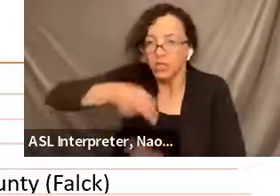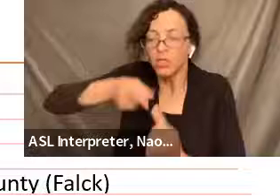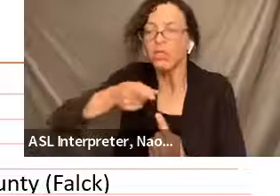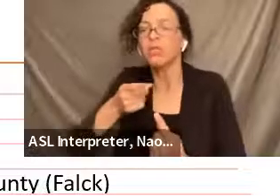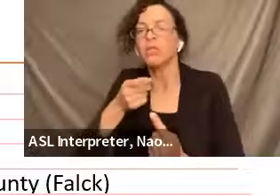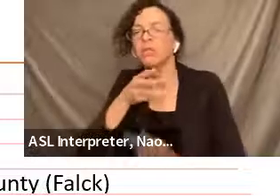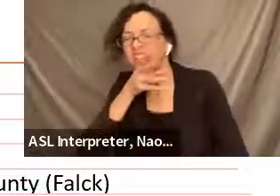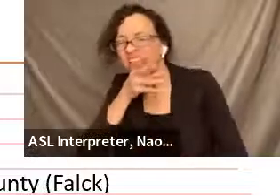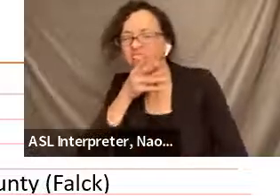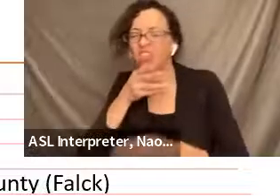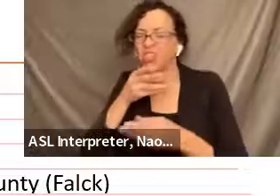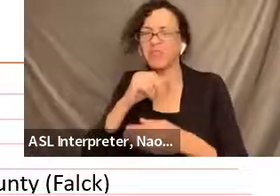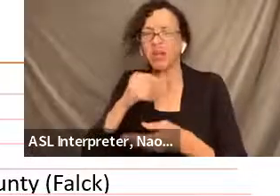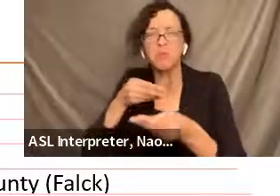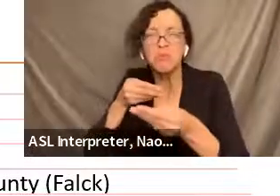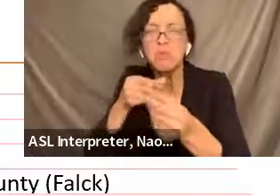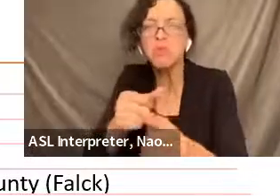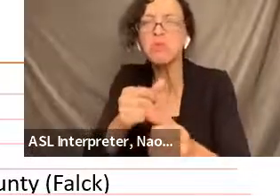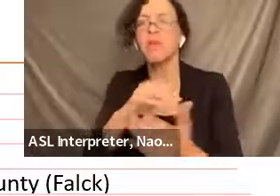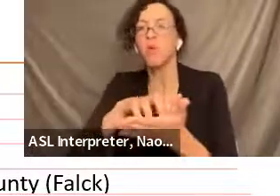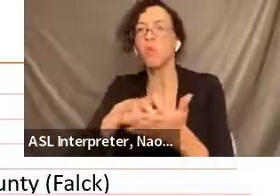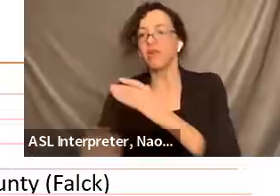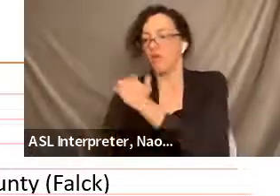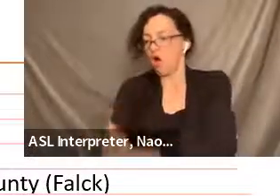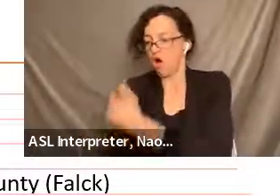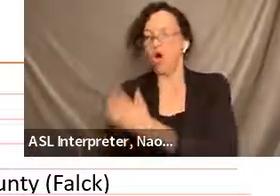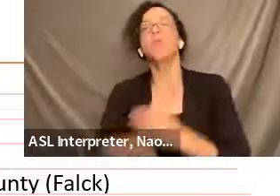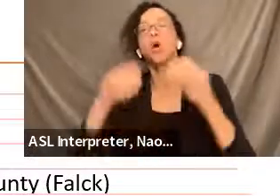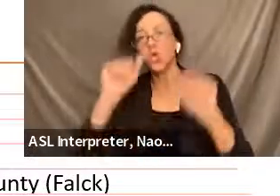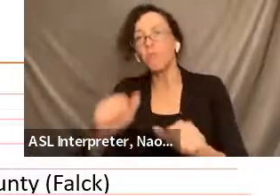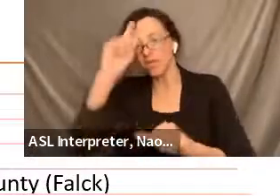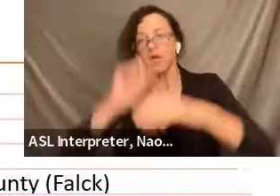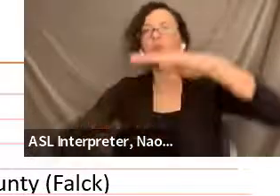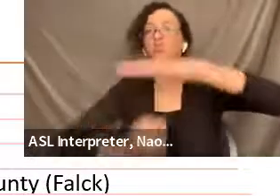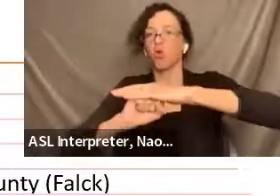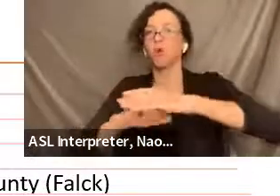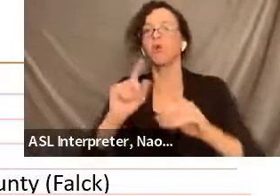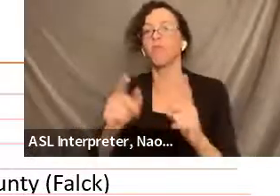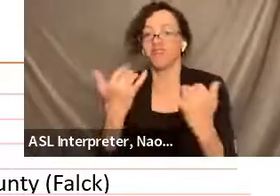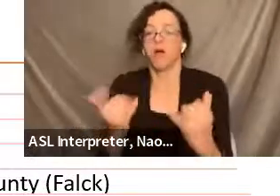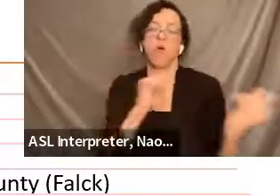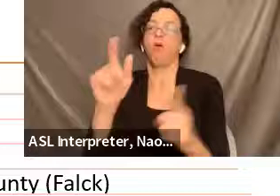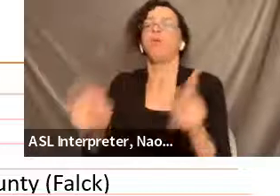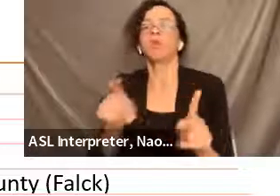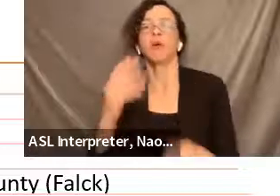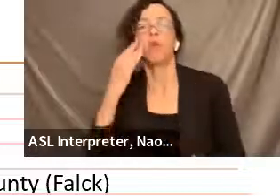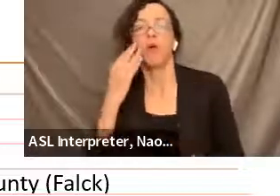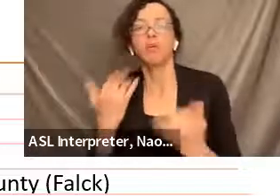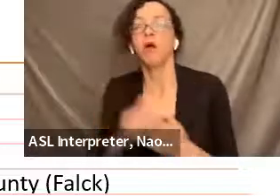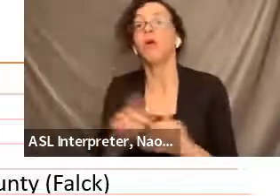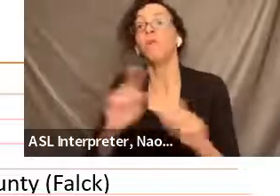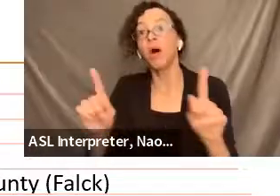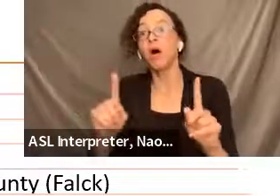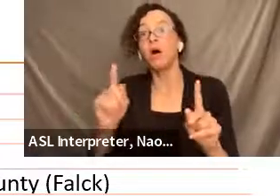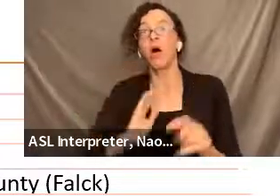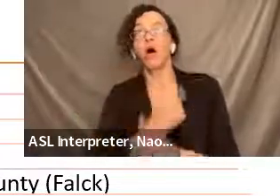in your arm, that could be a stroke. But everyone knows that now. And the dream is, in 5 to 10 years, everyone will know